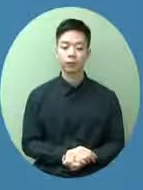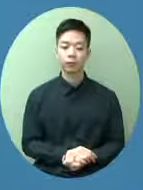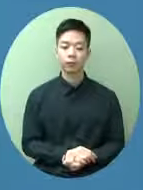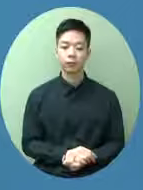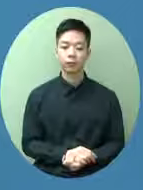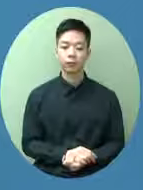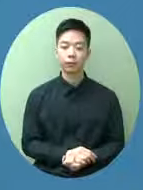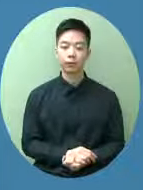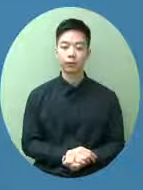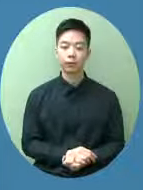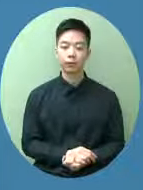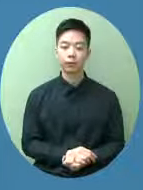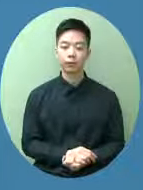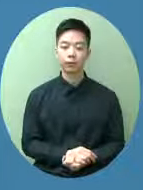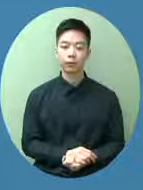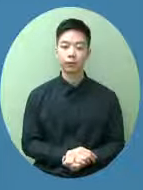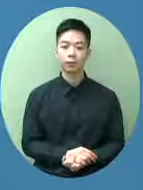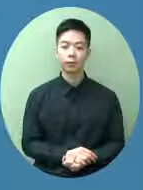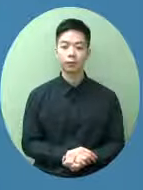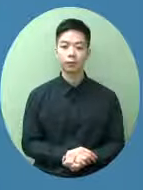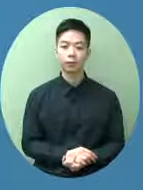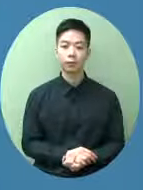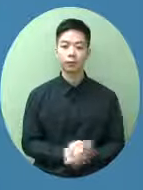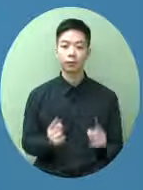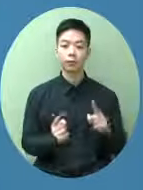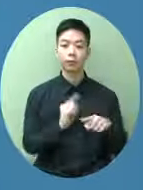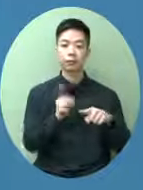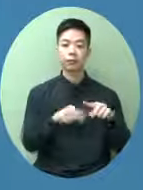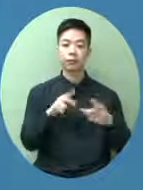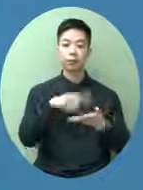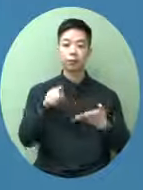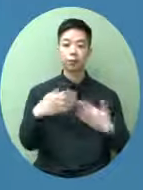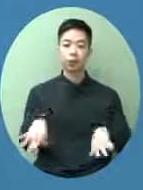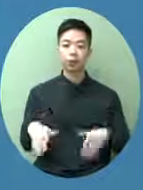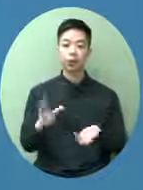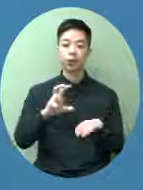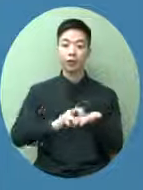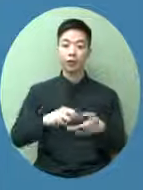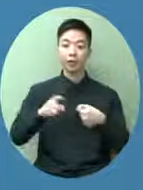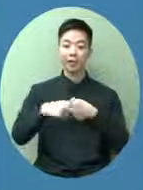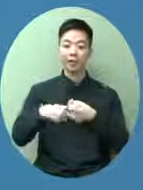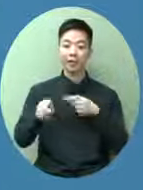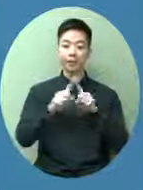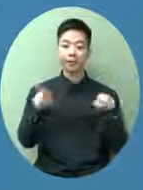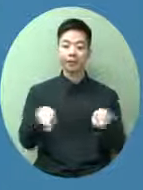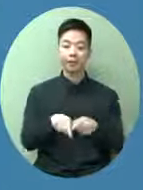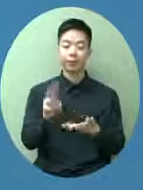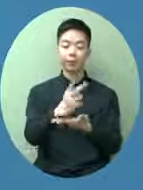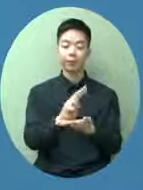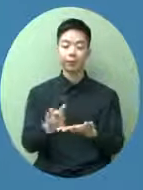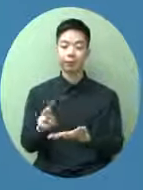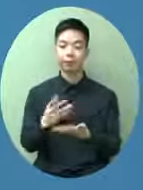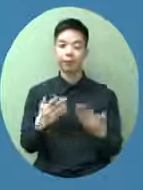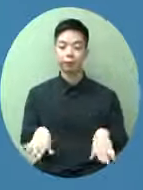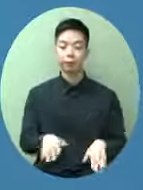you should take comfort that there is only one such caseand in that particular casethe CER